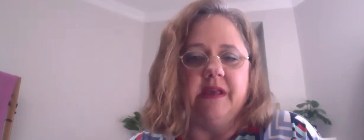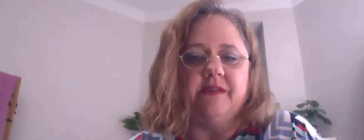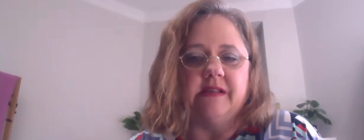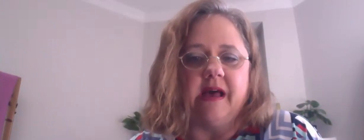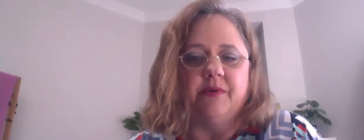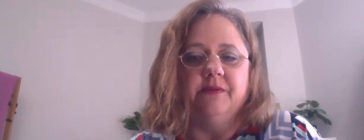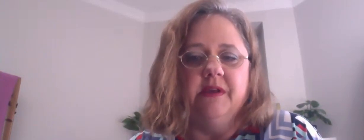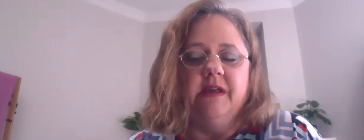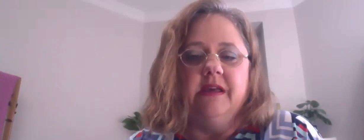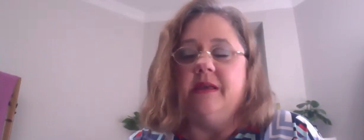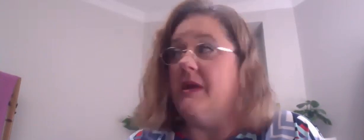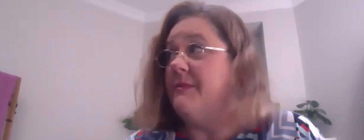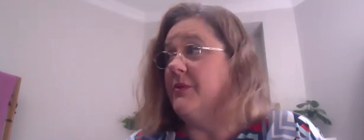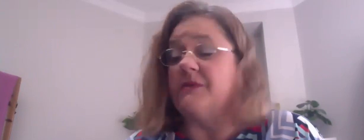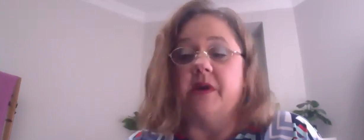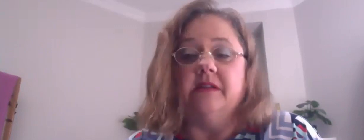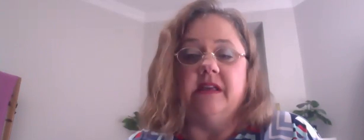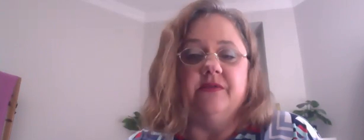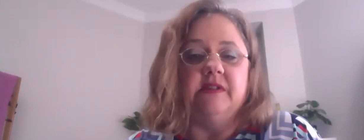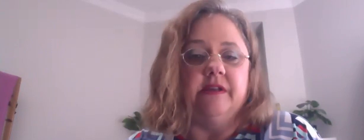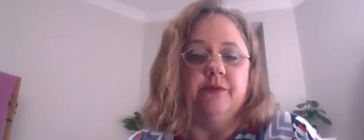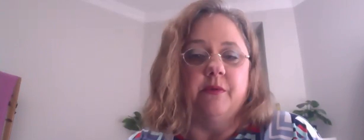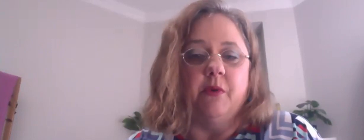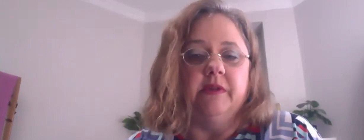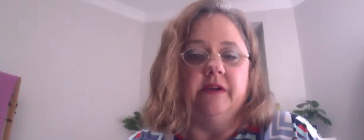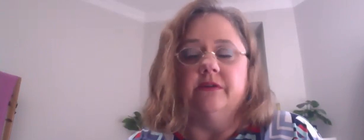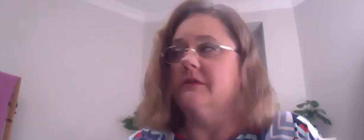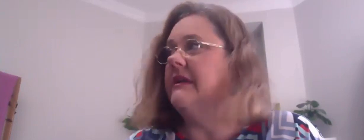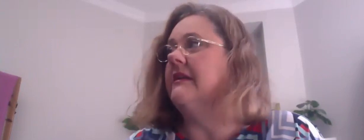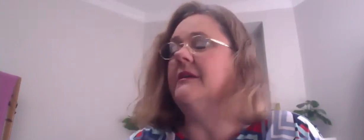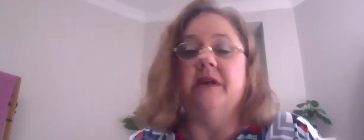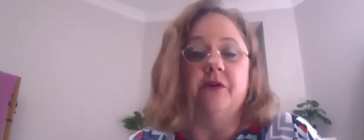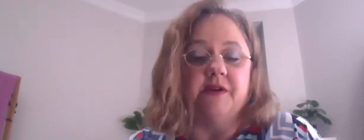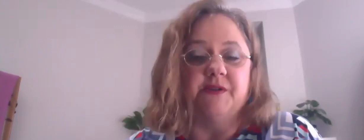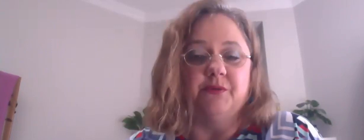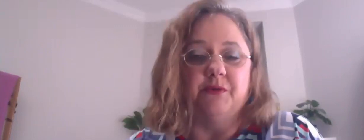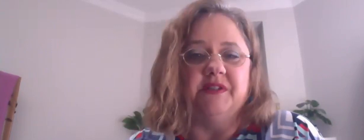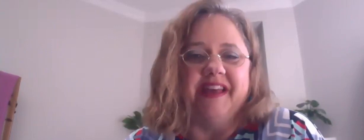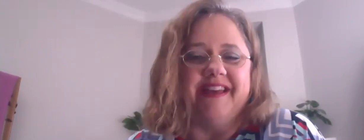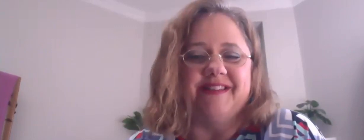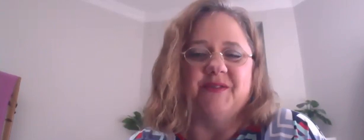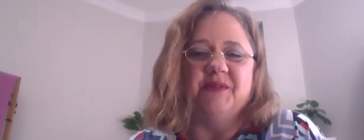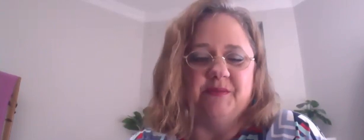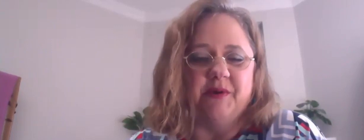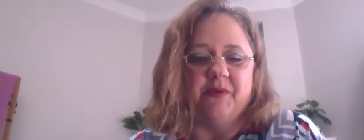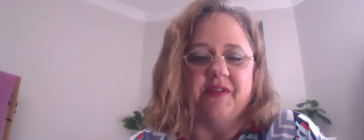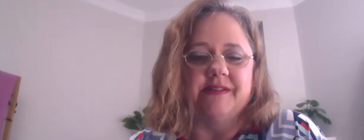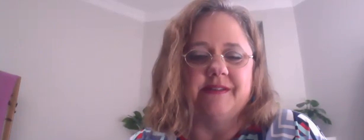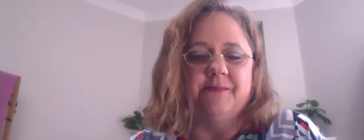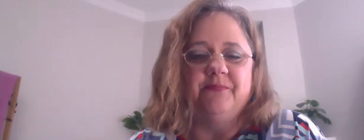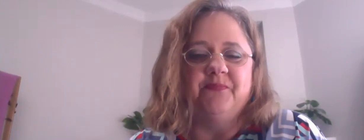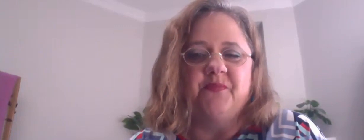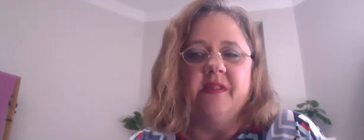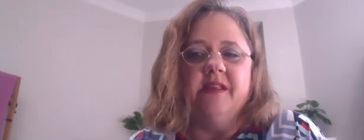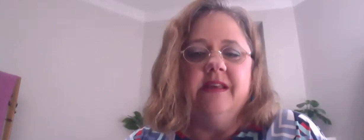to make this happen. He may be whispering in David's ear remotely or yelling at me across the room today, so please bear with